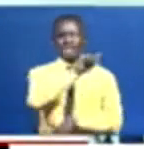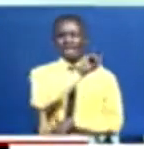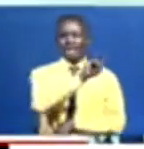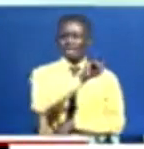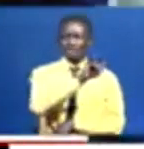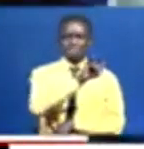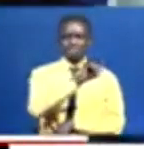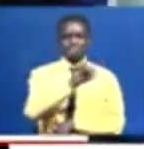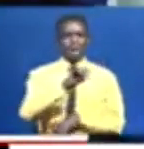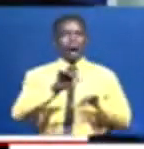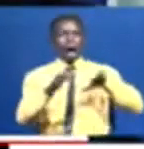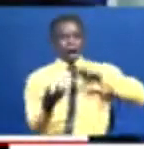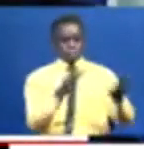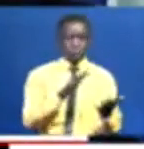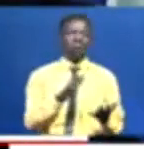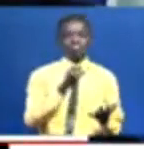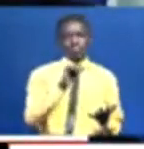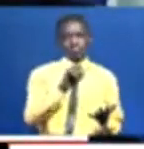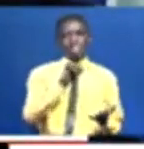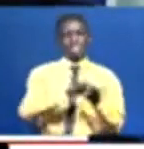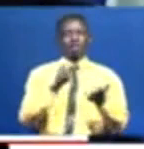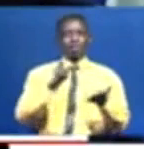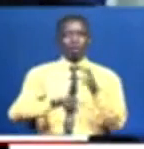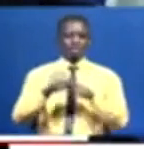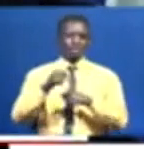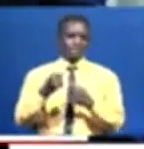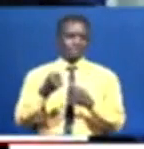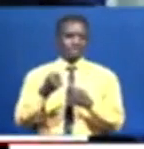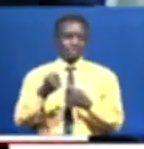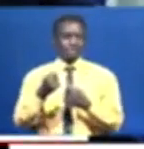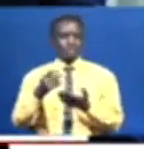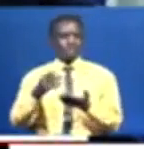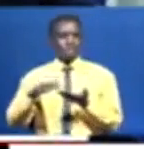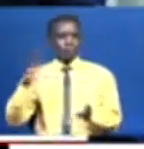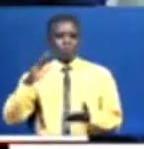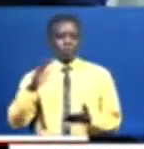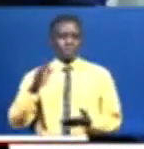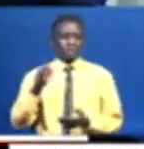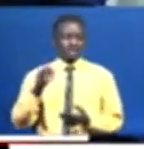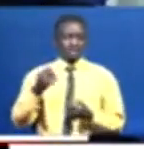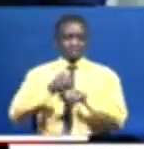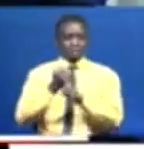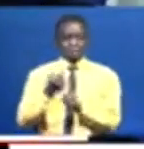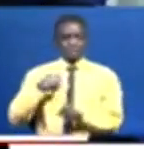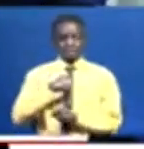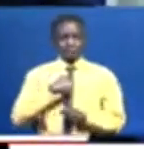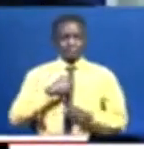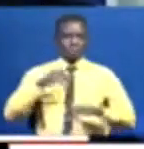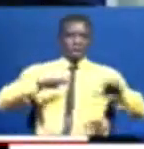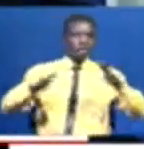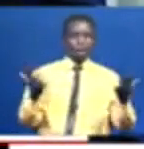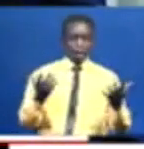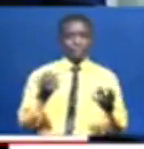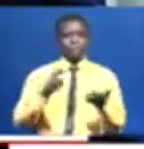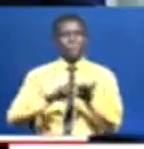So AI can be leveraged by both attackers and the cybersecurity experts.